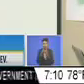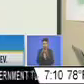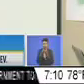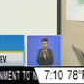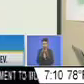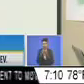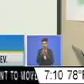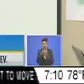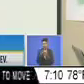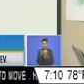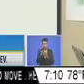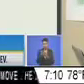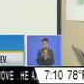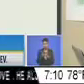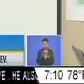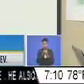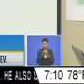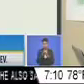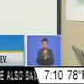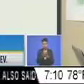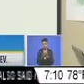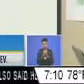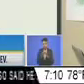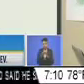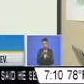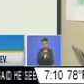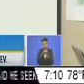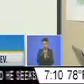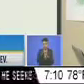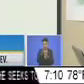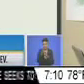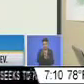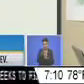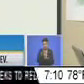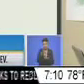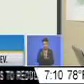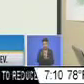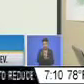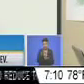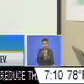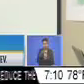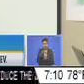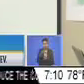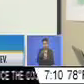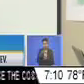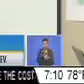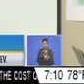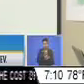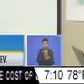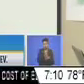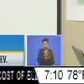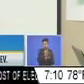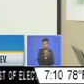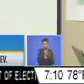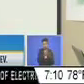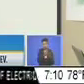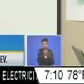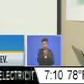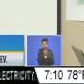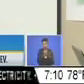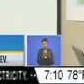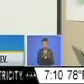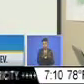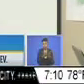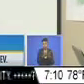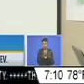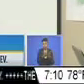the foundation of this society. And so when you affect any part of it,